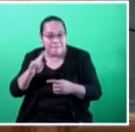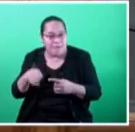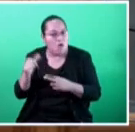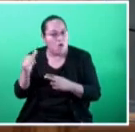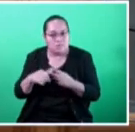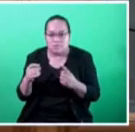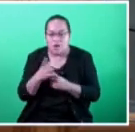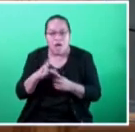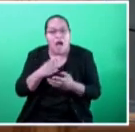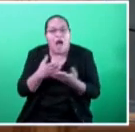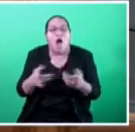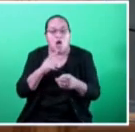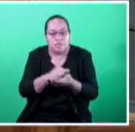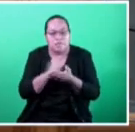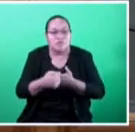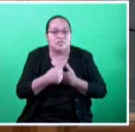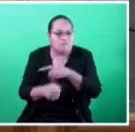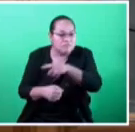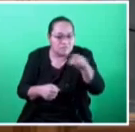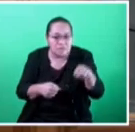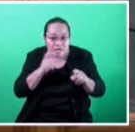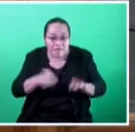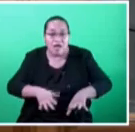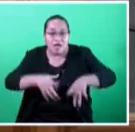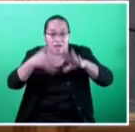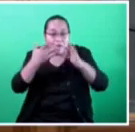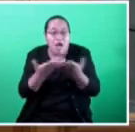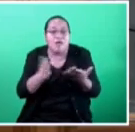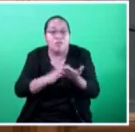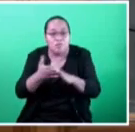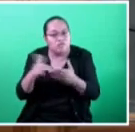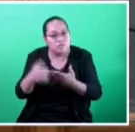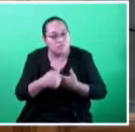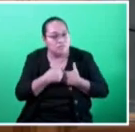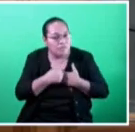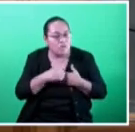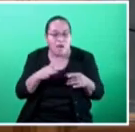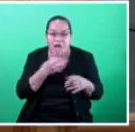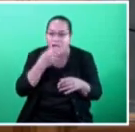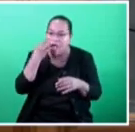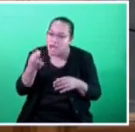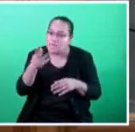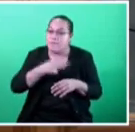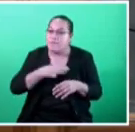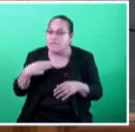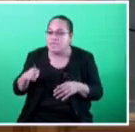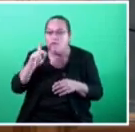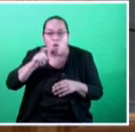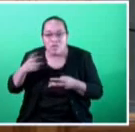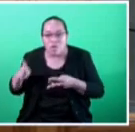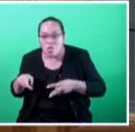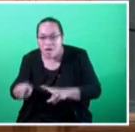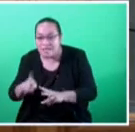keeping all Fijians safe through provision of drainage, flood and coastal protection service. I kindly request Honourable Minister of Waterways